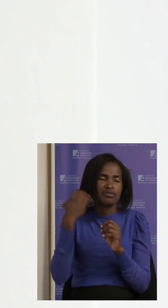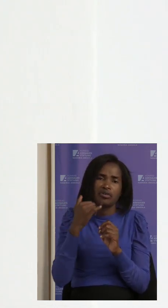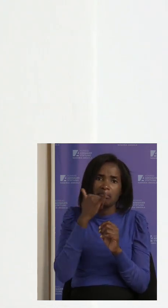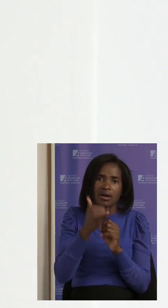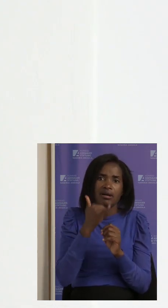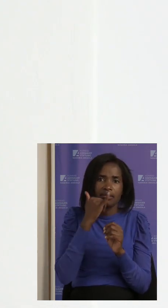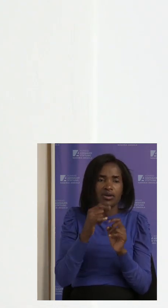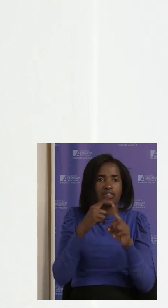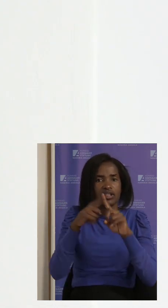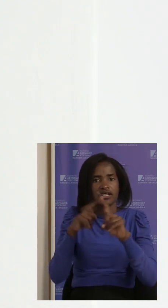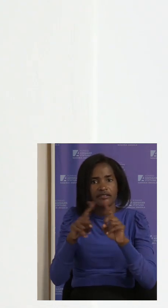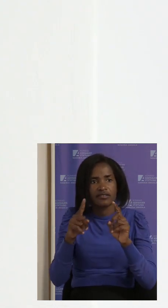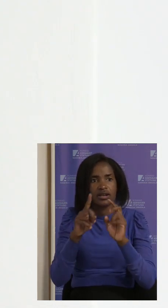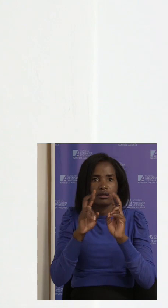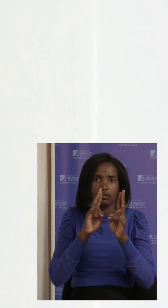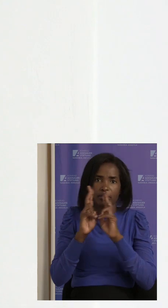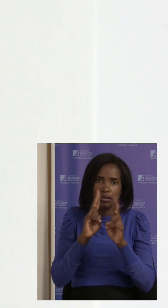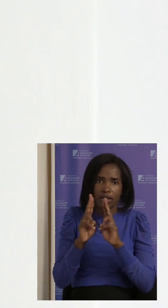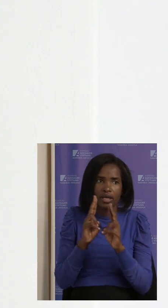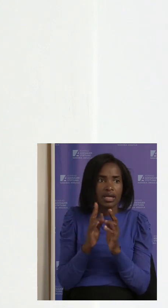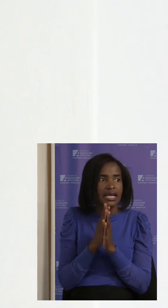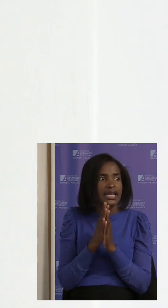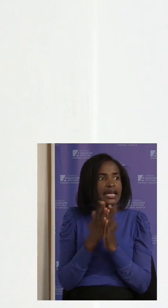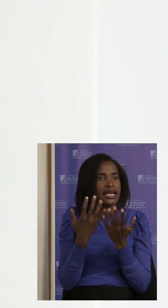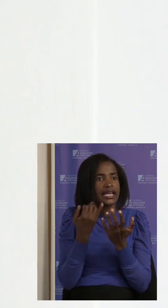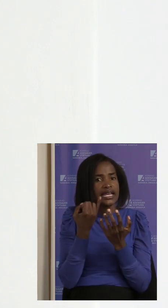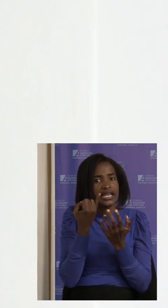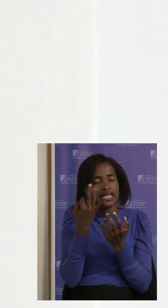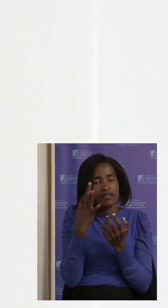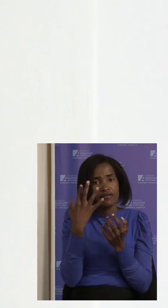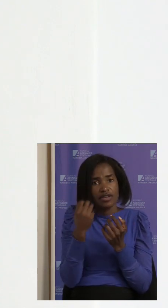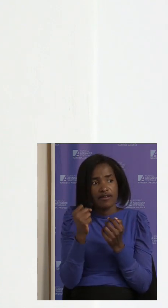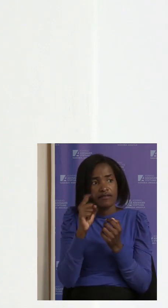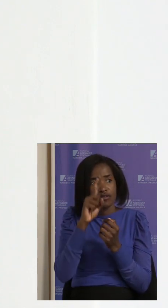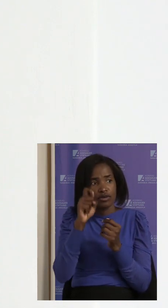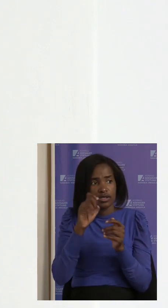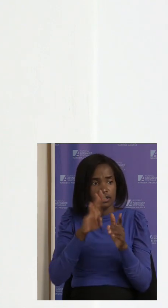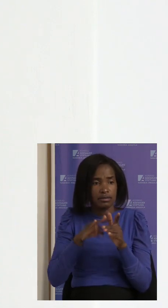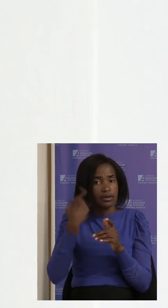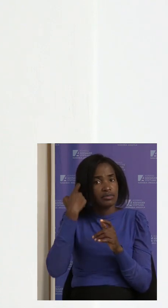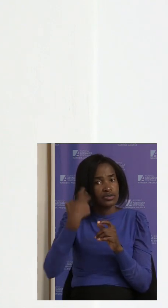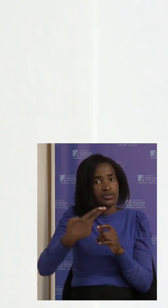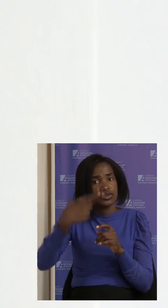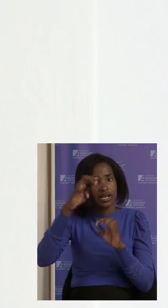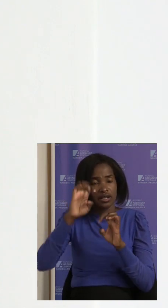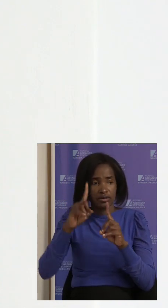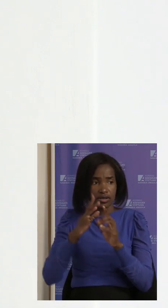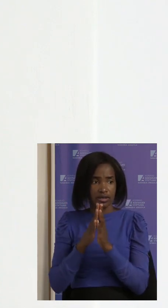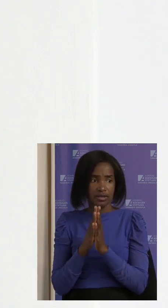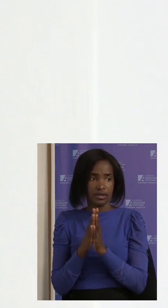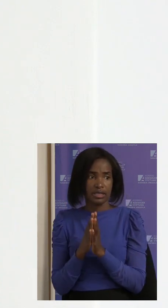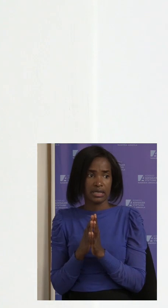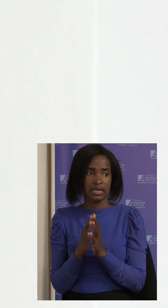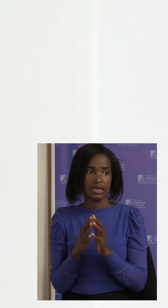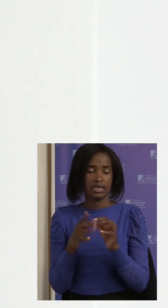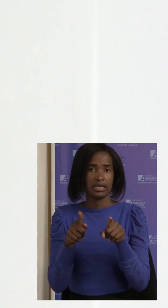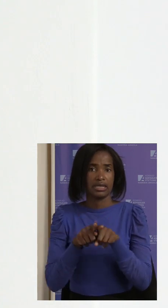on different elements. And if you do have any questions toward the Ministry of Higher Education, as well